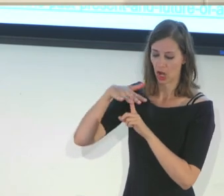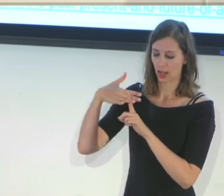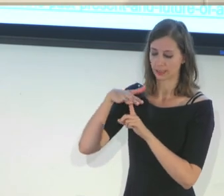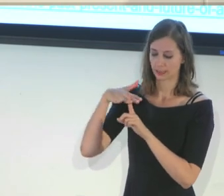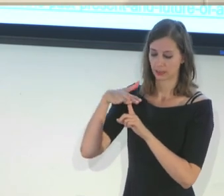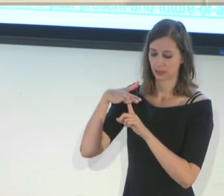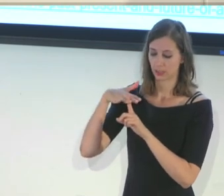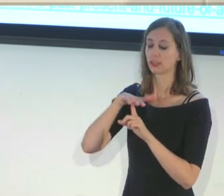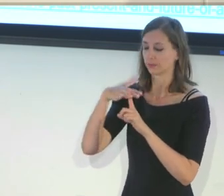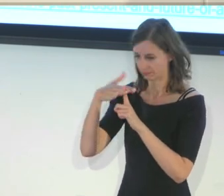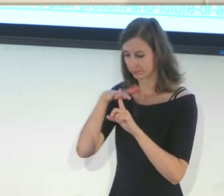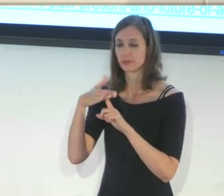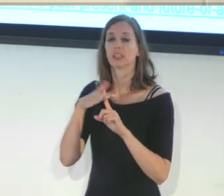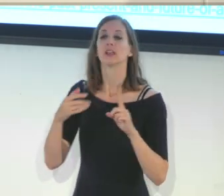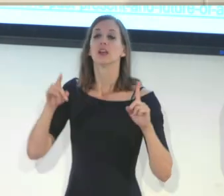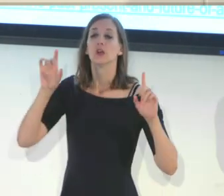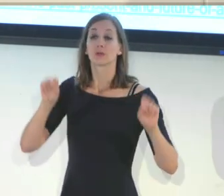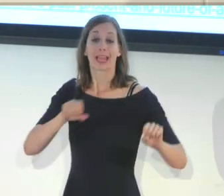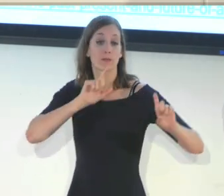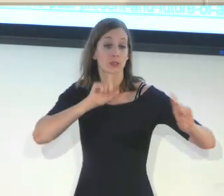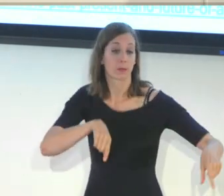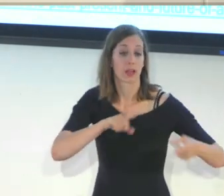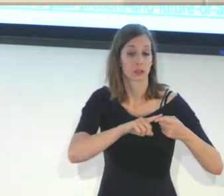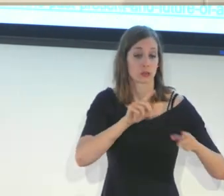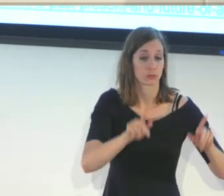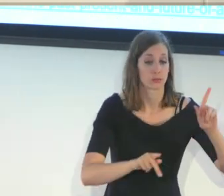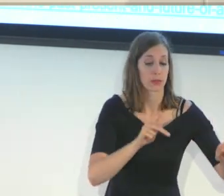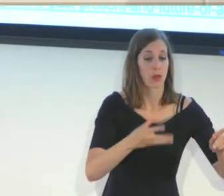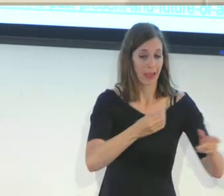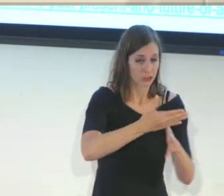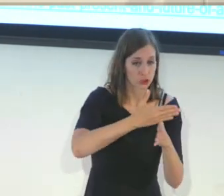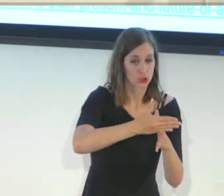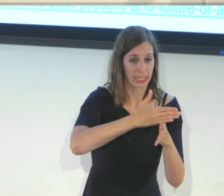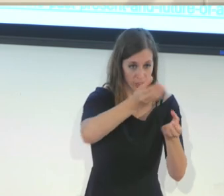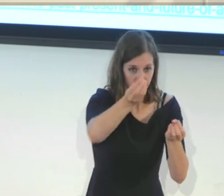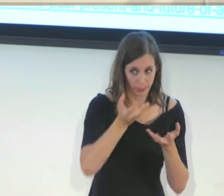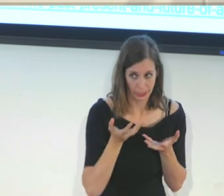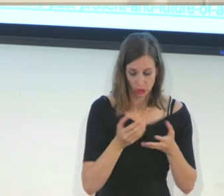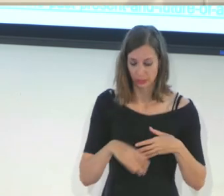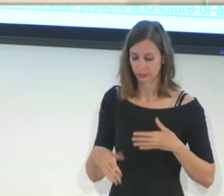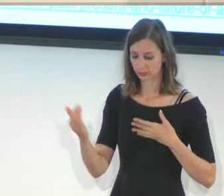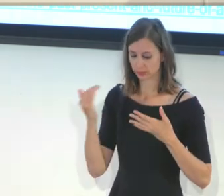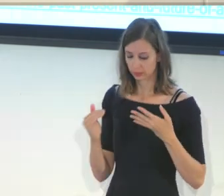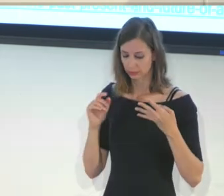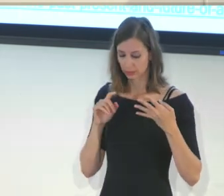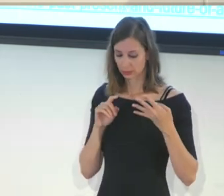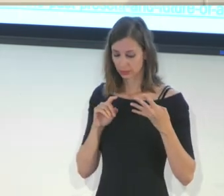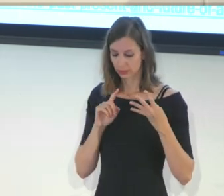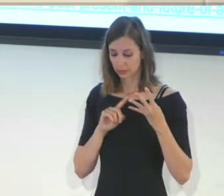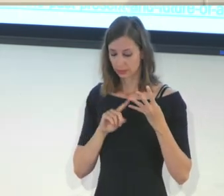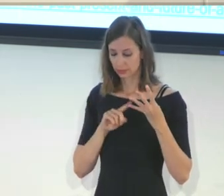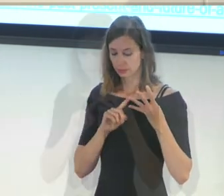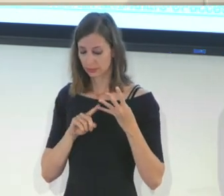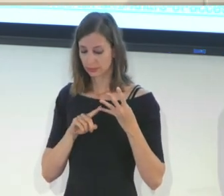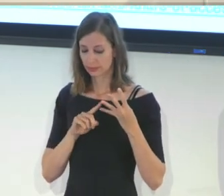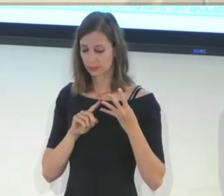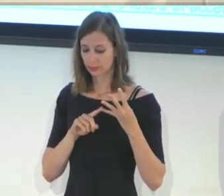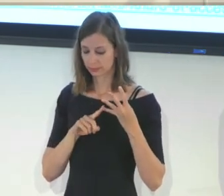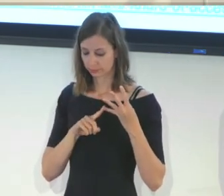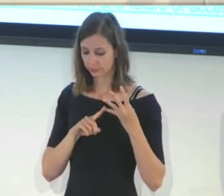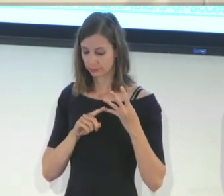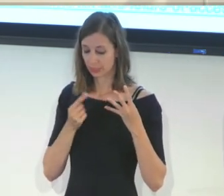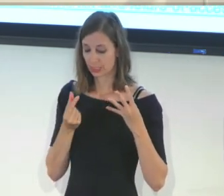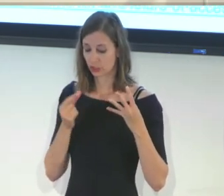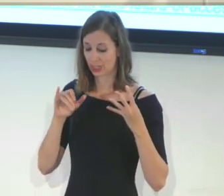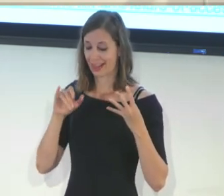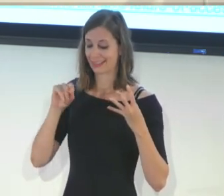dynamically respond to the people and information being shared within it. It's built on an extensible format, the GLTF